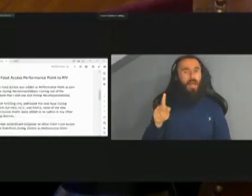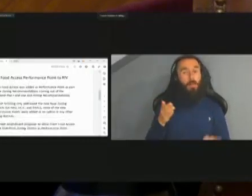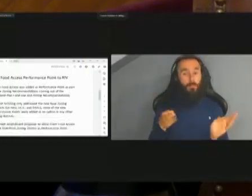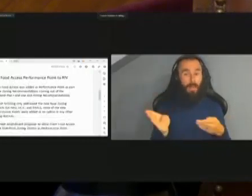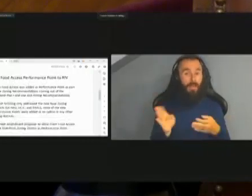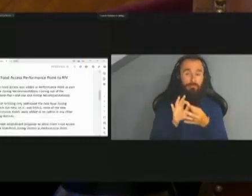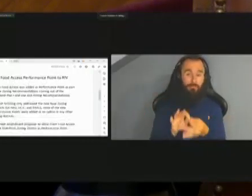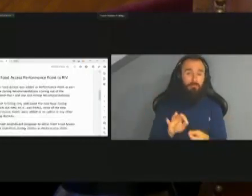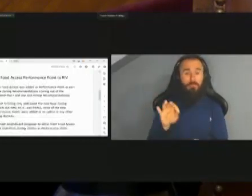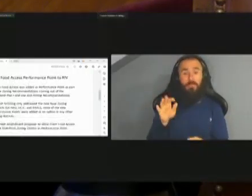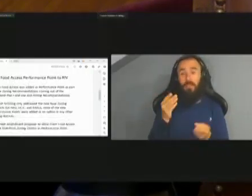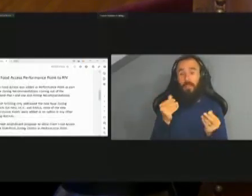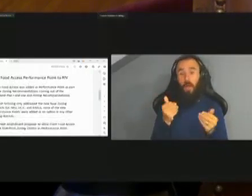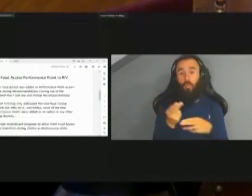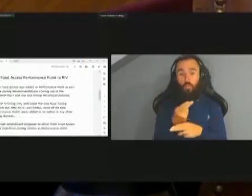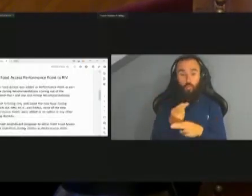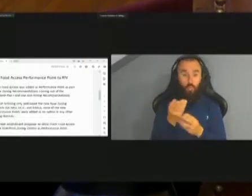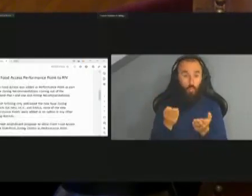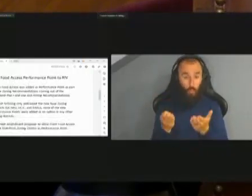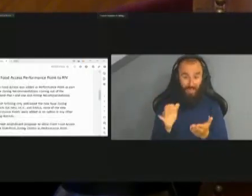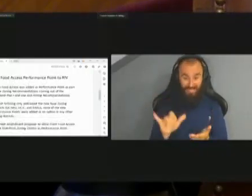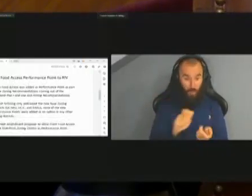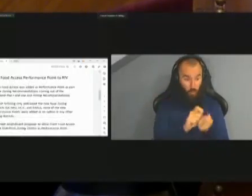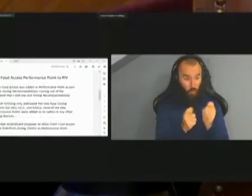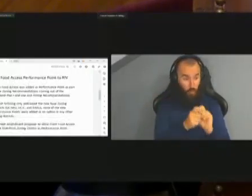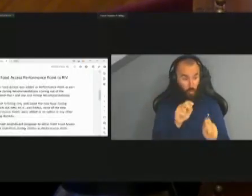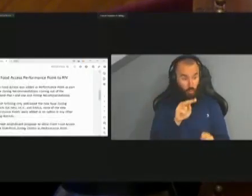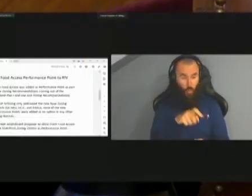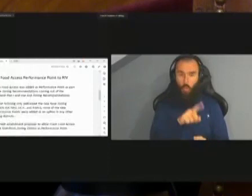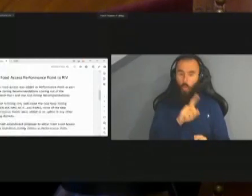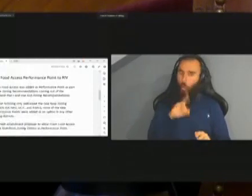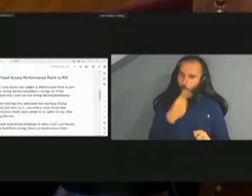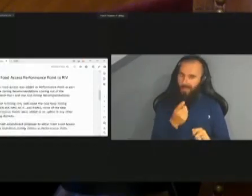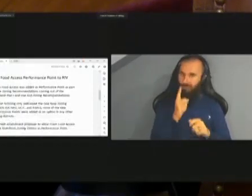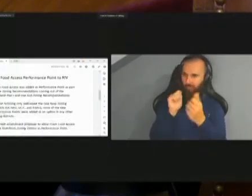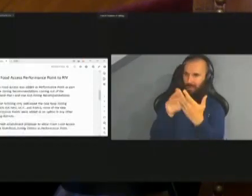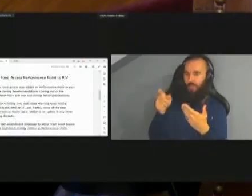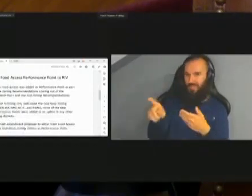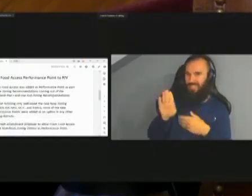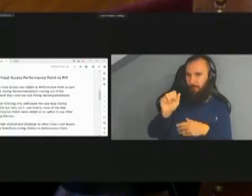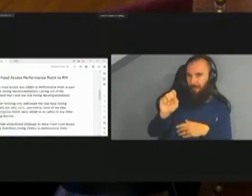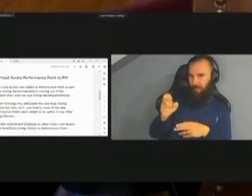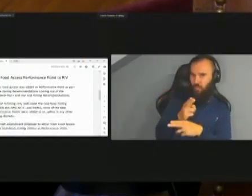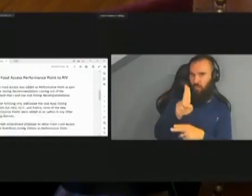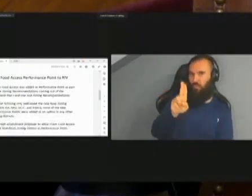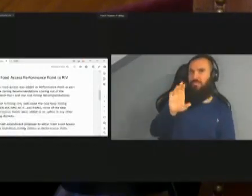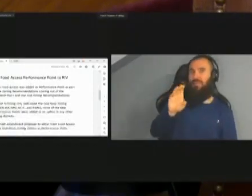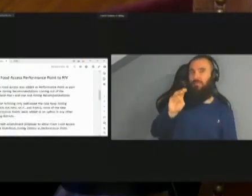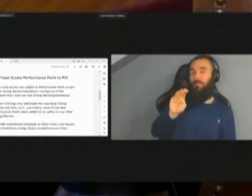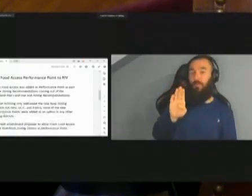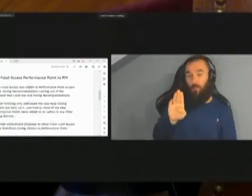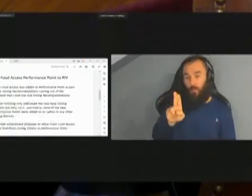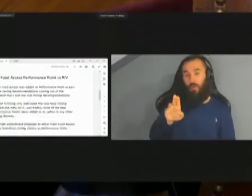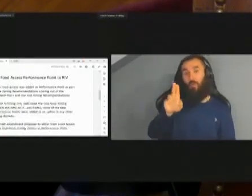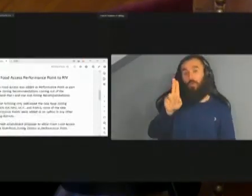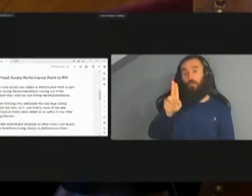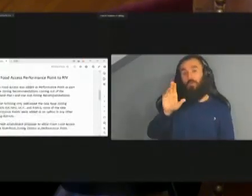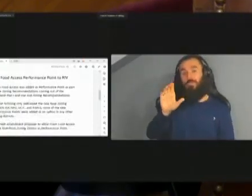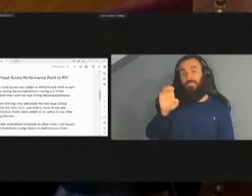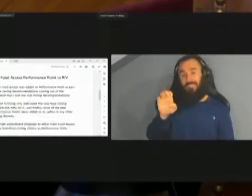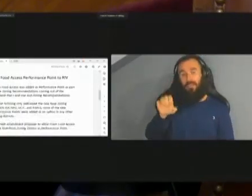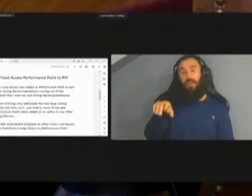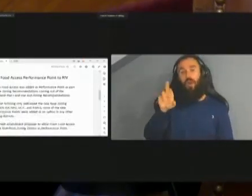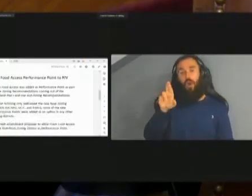Recommendations. That rezoning only addressed the new base zoning districts, the UCMU, the UCE, and the RMU, and none